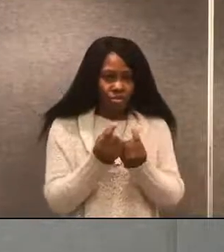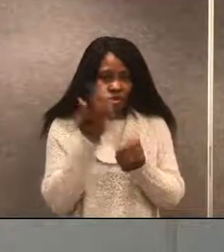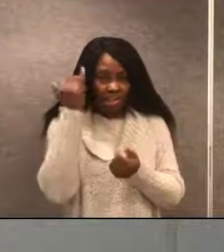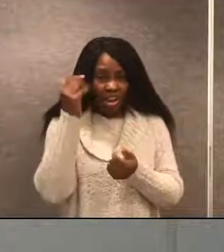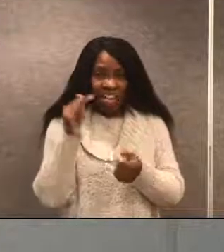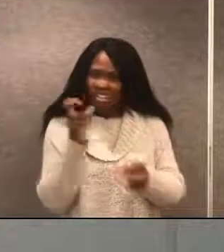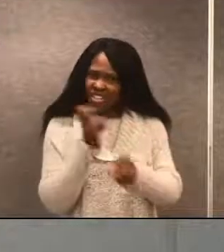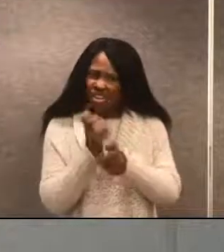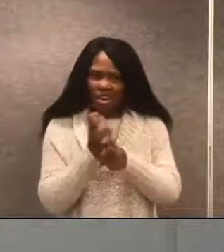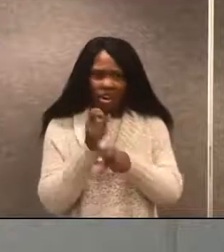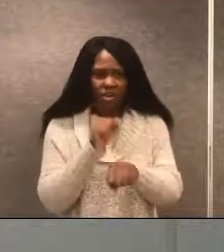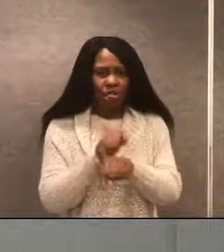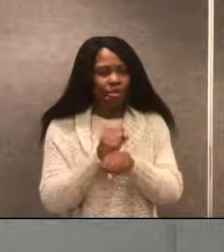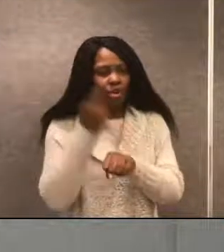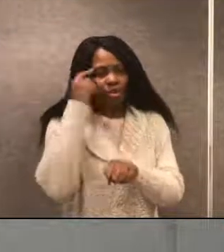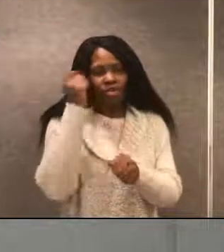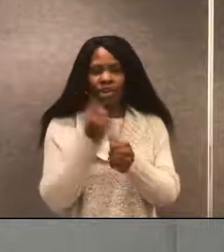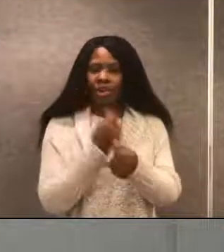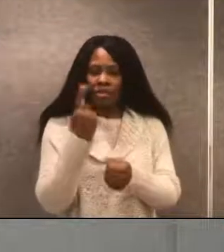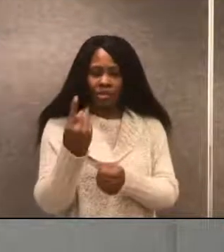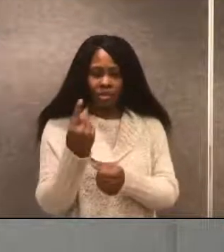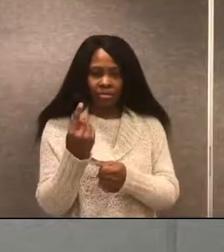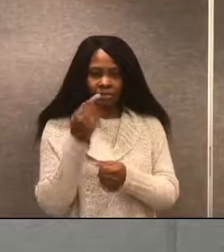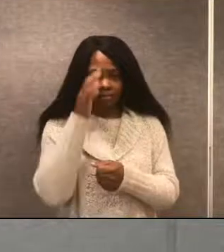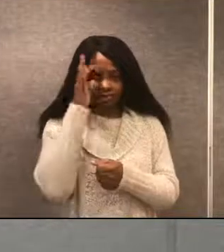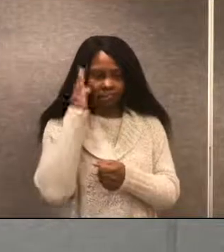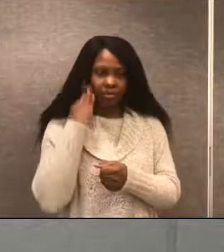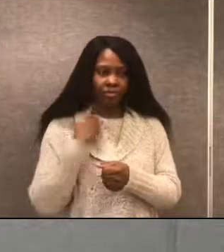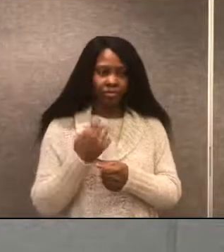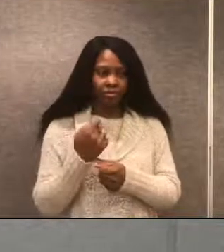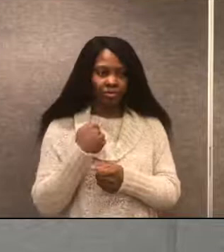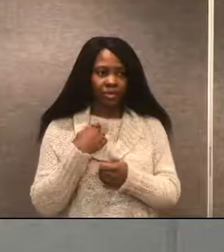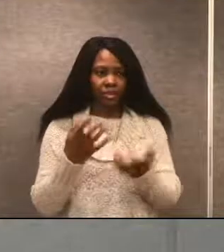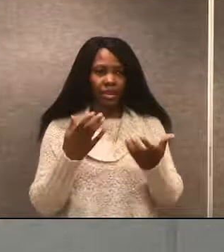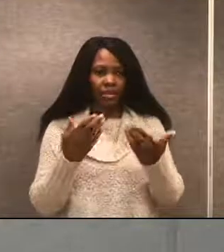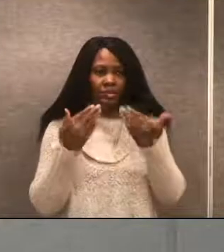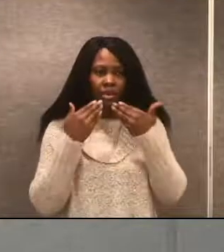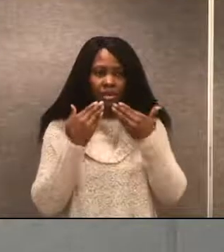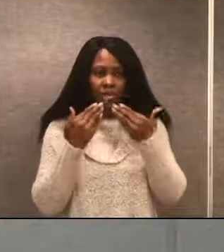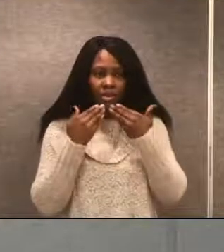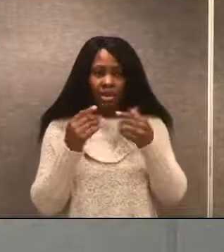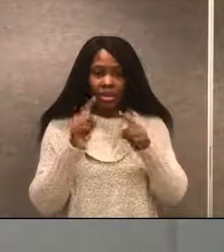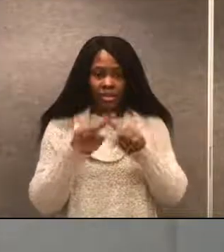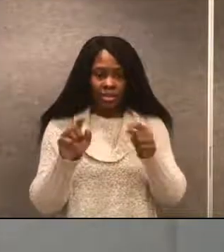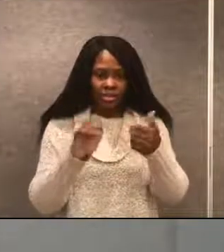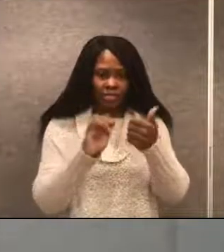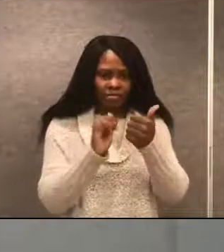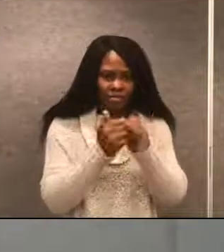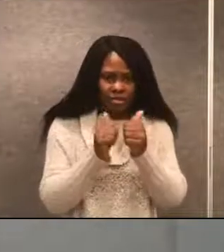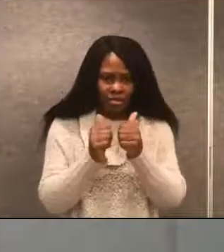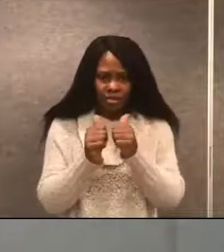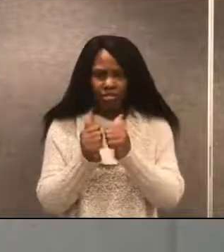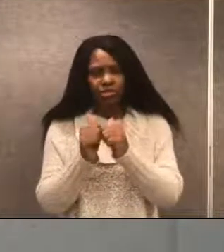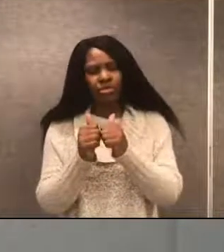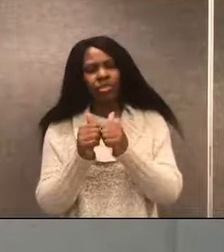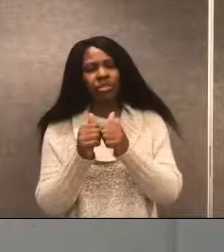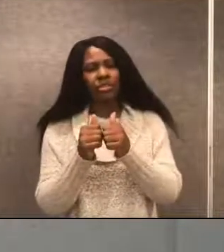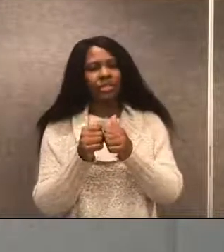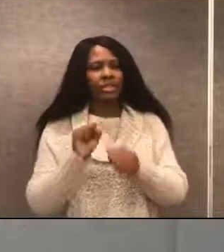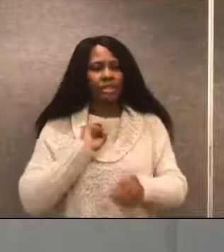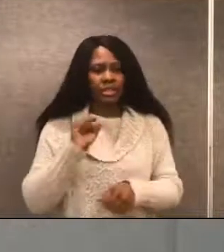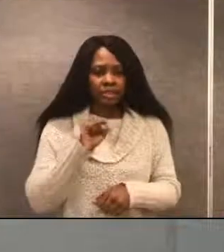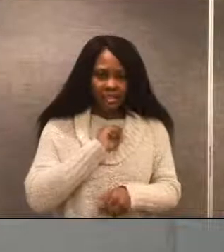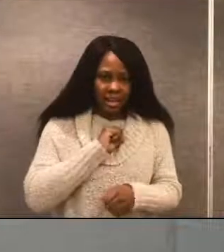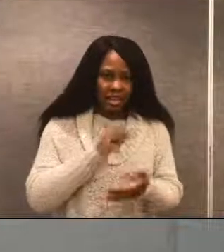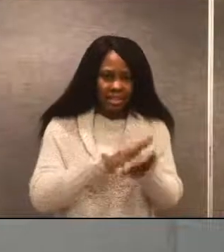is hard work for us all. Yes. And I would be remiss if I just didn't thank a lot of the support staff, like custodial staff and the maintenance staff, who go around